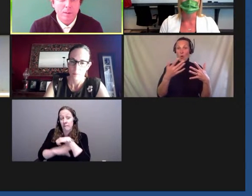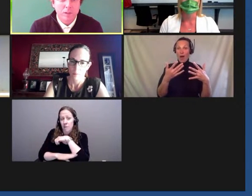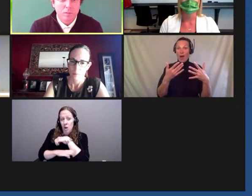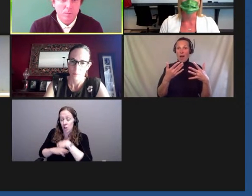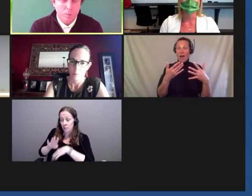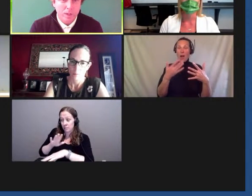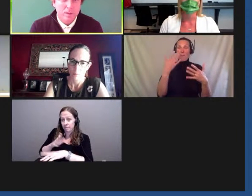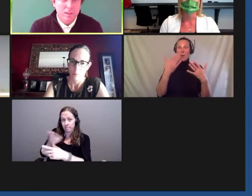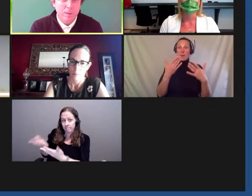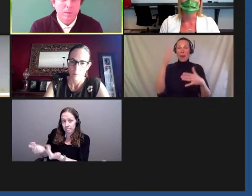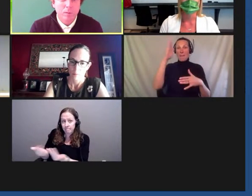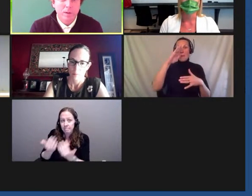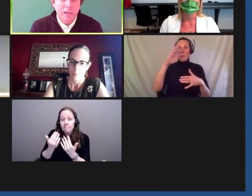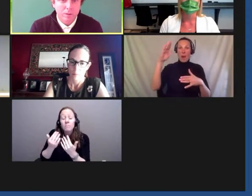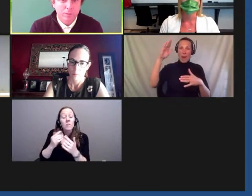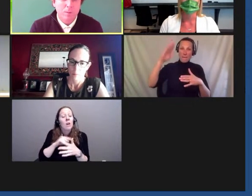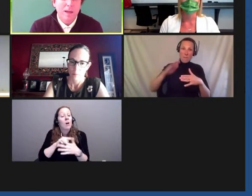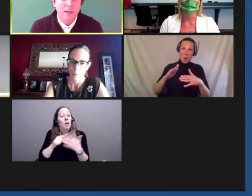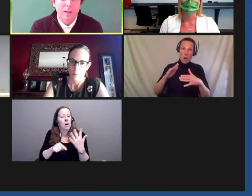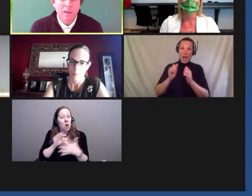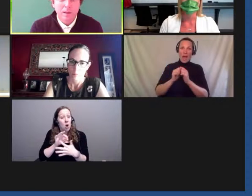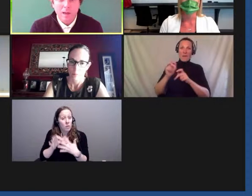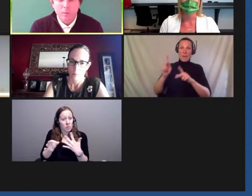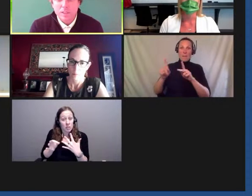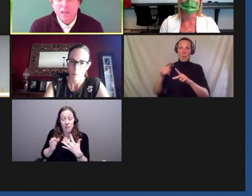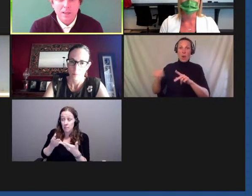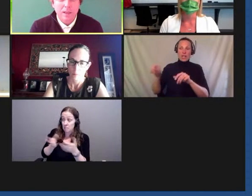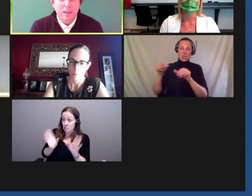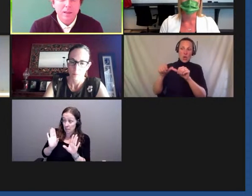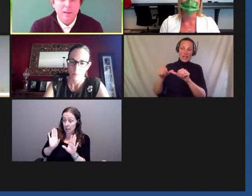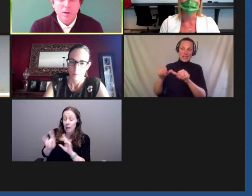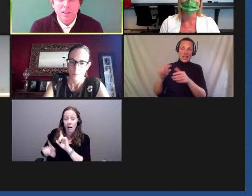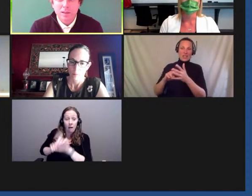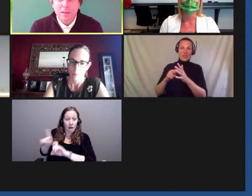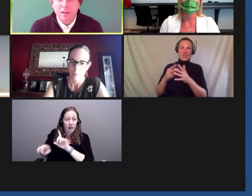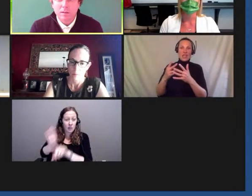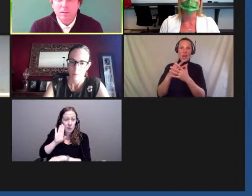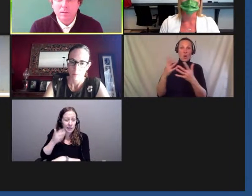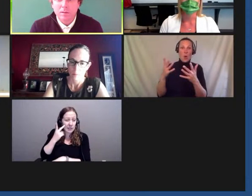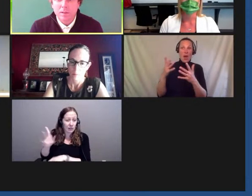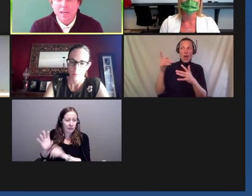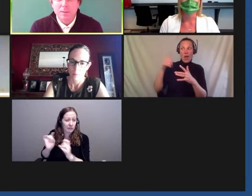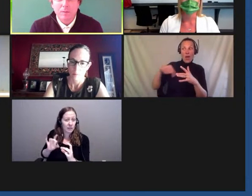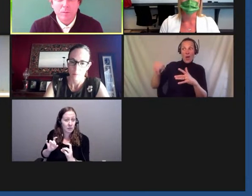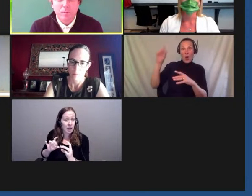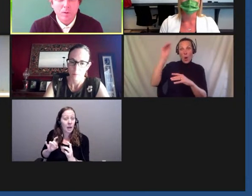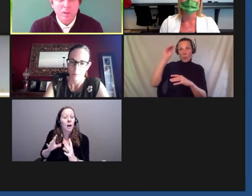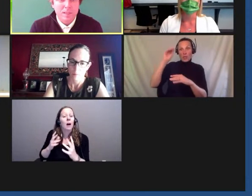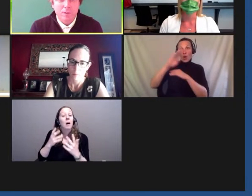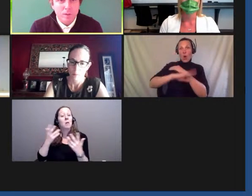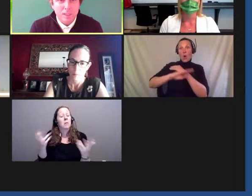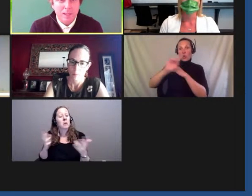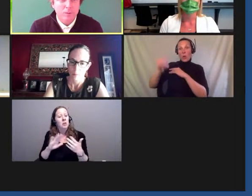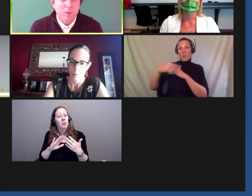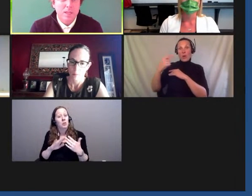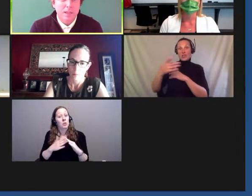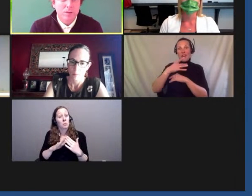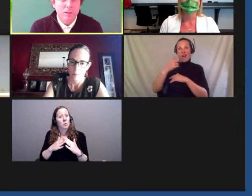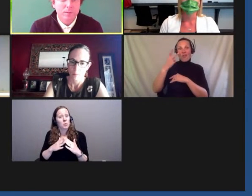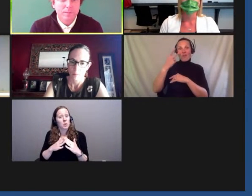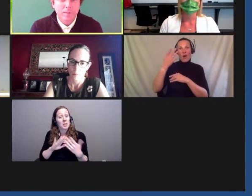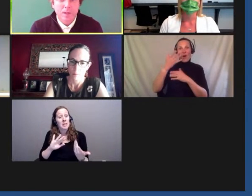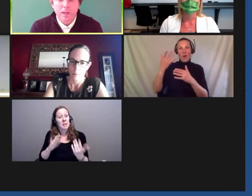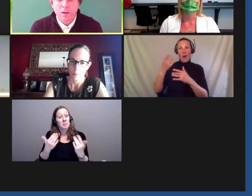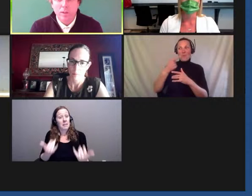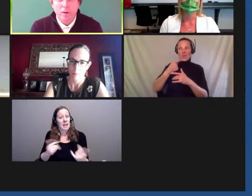of these options will be put out to the public. We'll get their feedback, and we'll see. I think the sentiment from the community is different today than it was 10 years